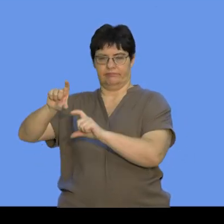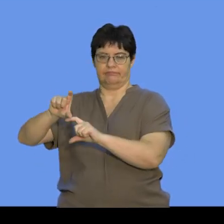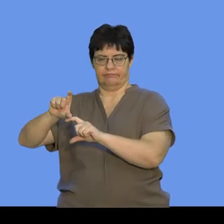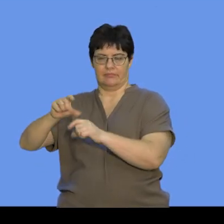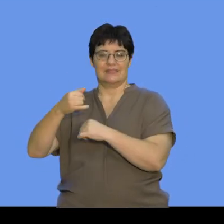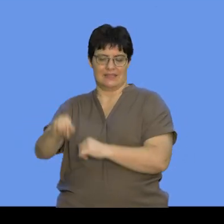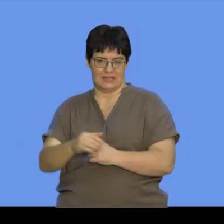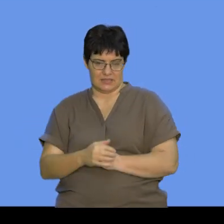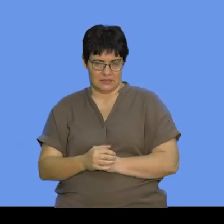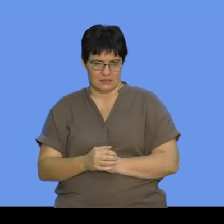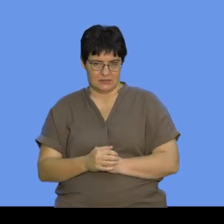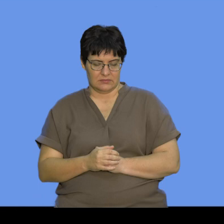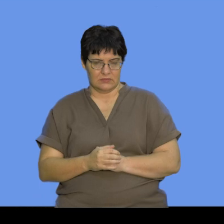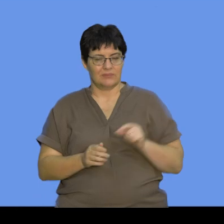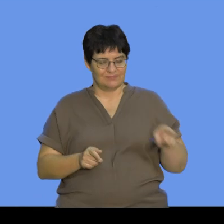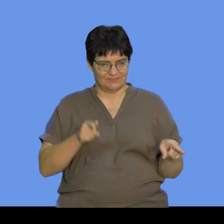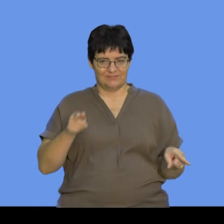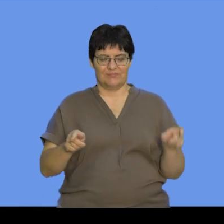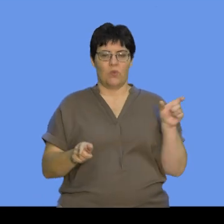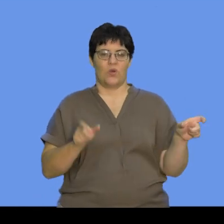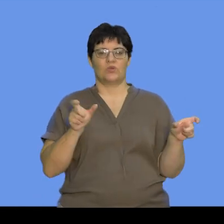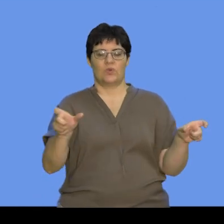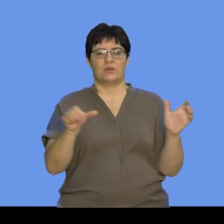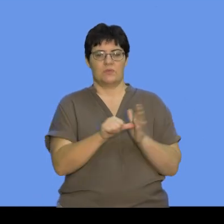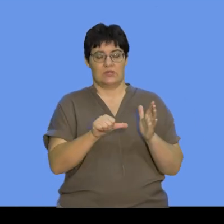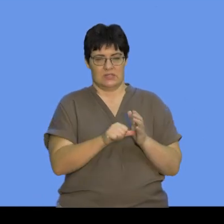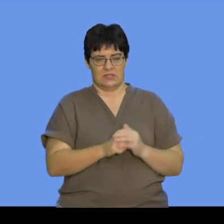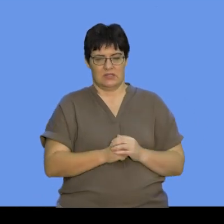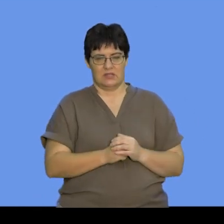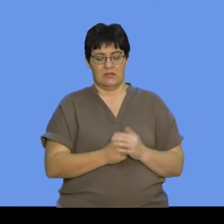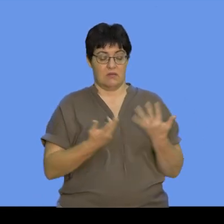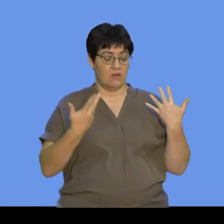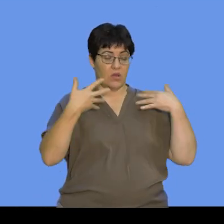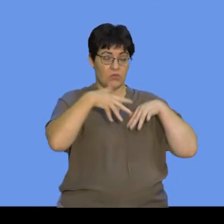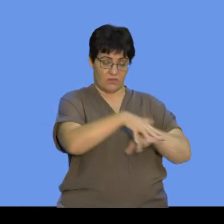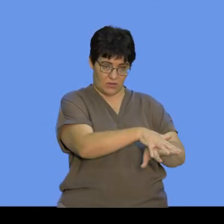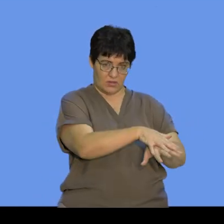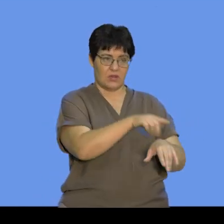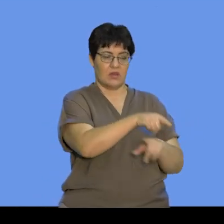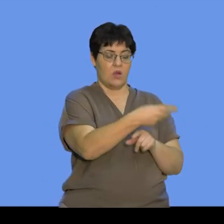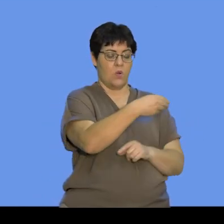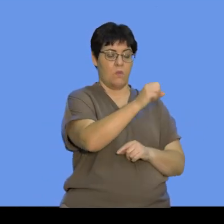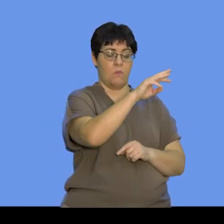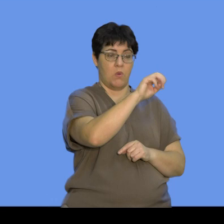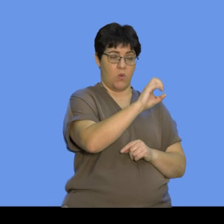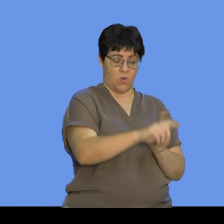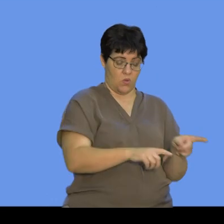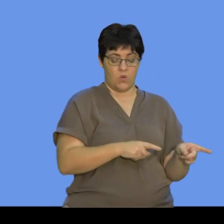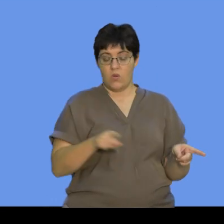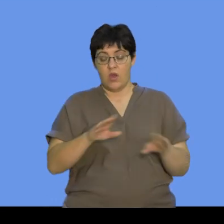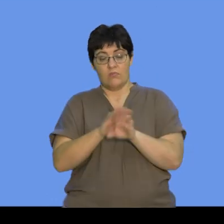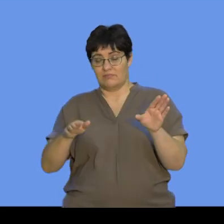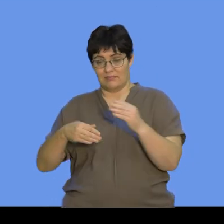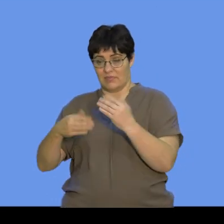are our catchwords, right? So a uniform mixture is a homogeneous one, while a non-uniform